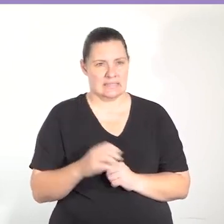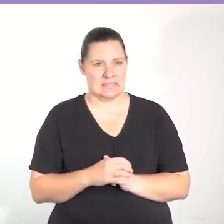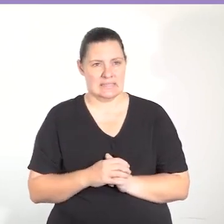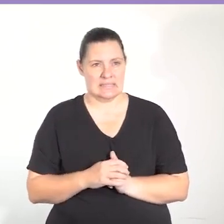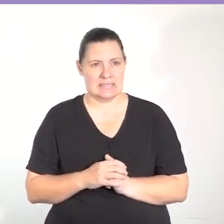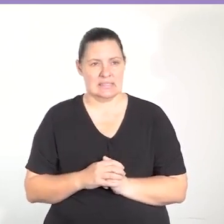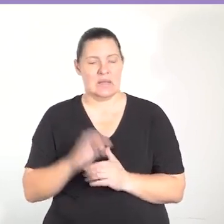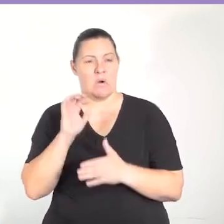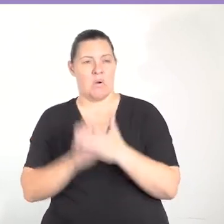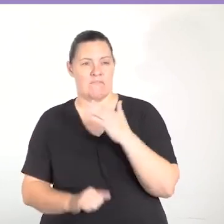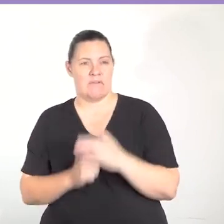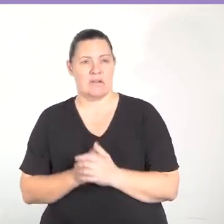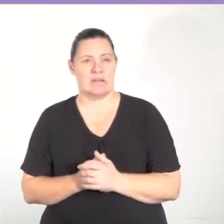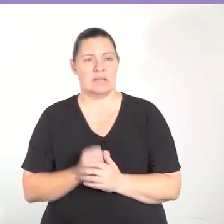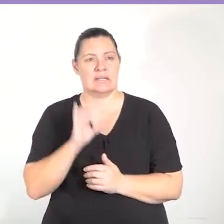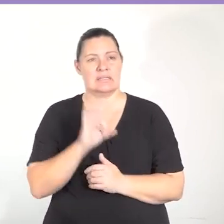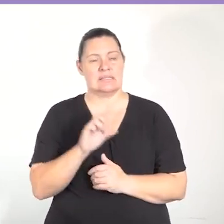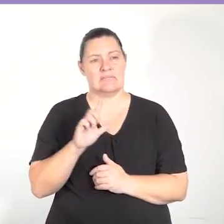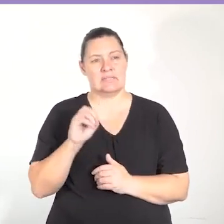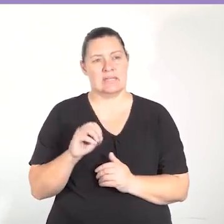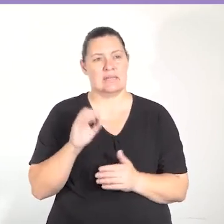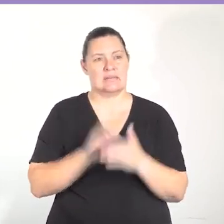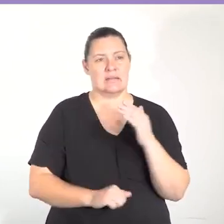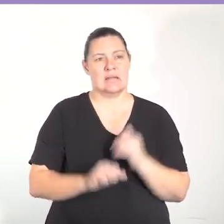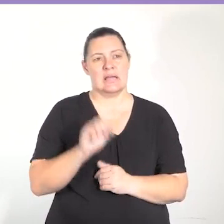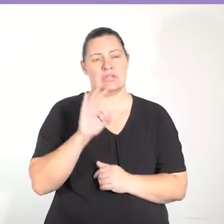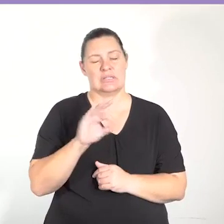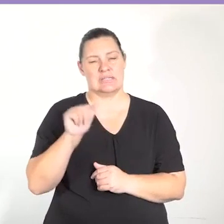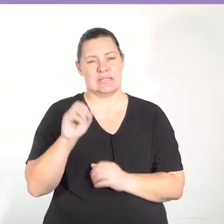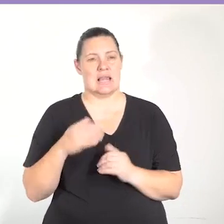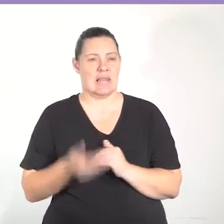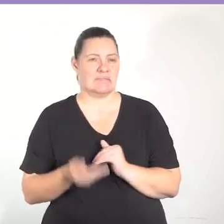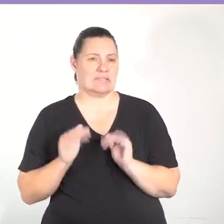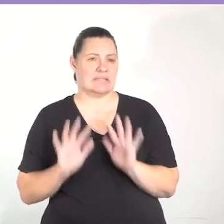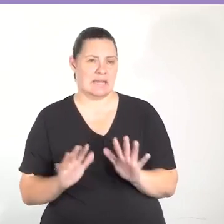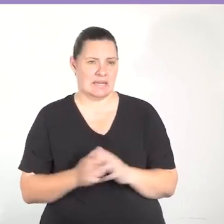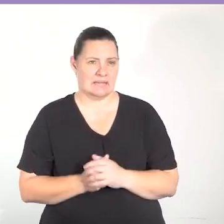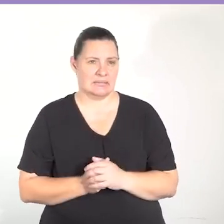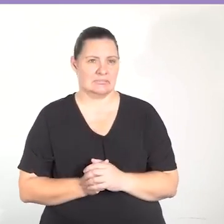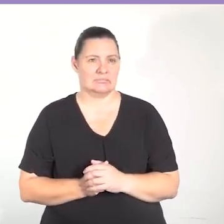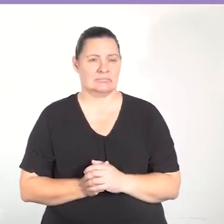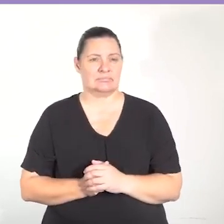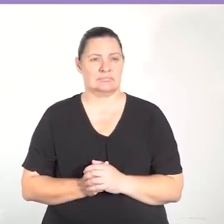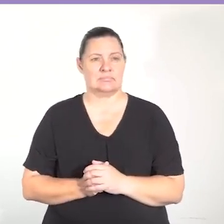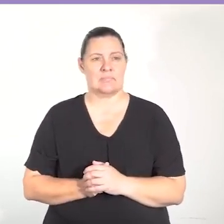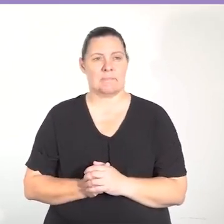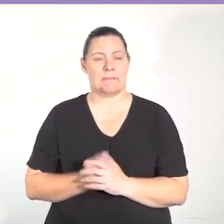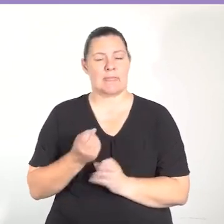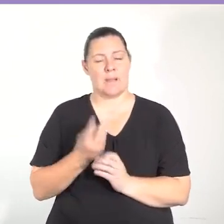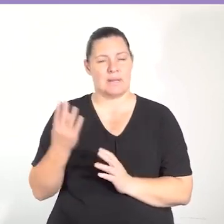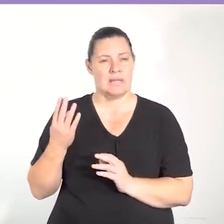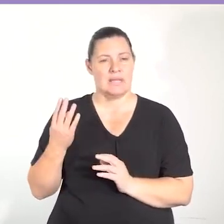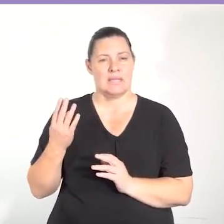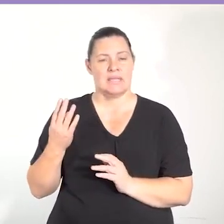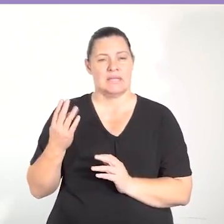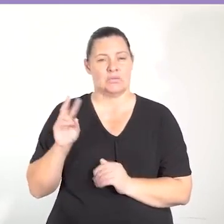360. So we are going to subtract that. 370 minus 360 leaves us with just 10. Now we need to